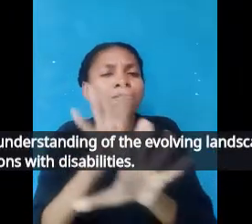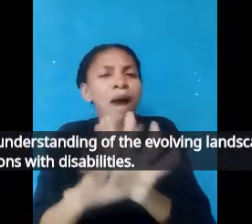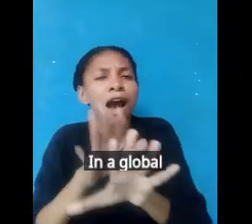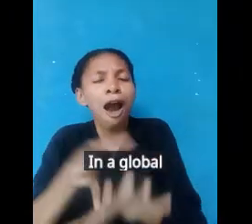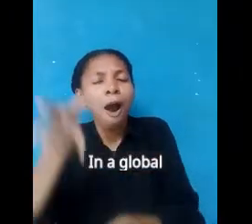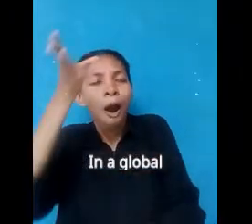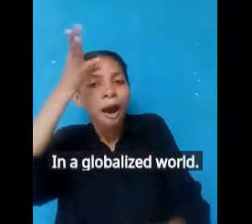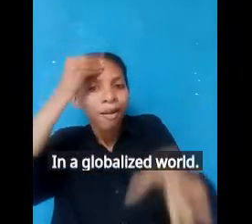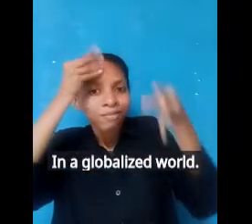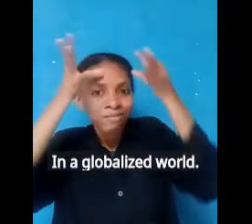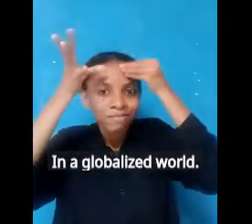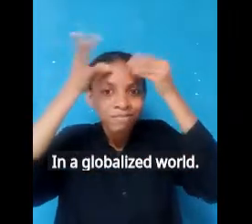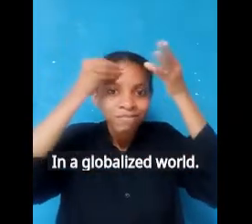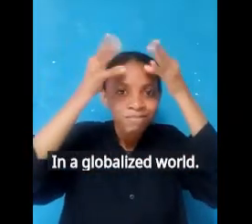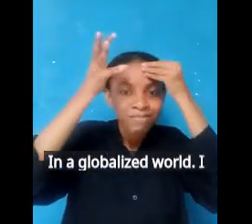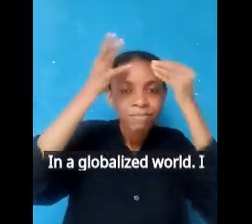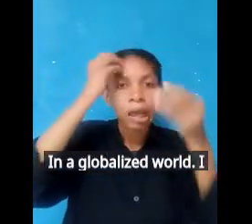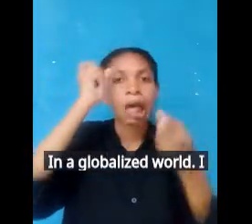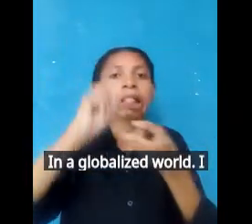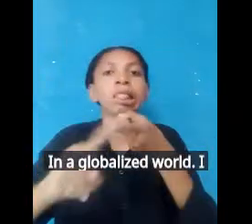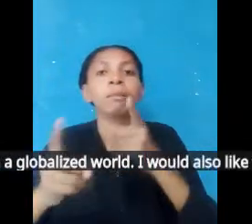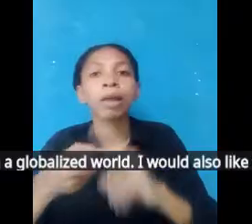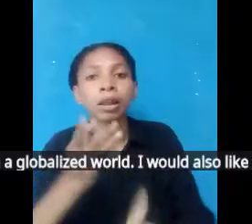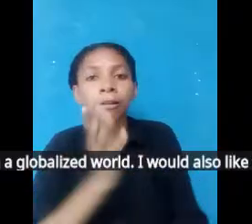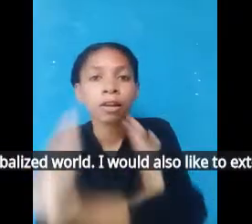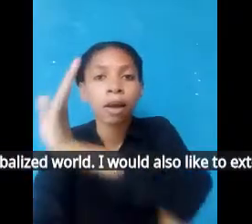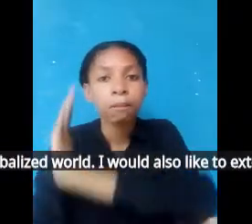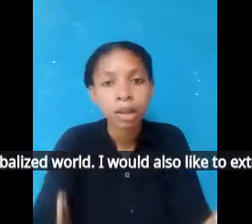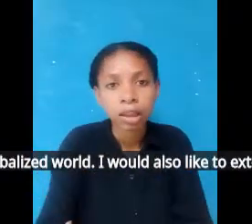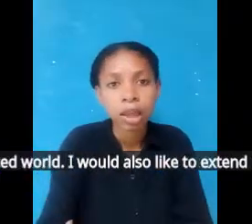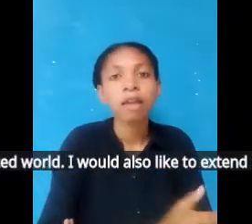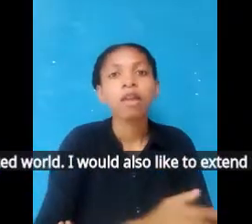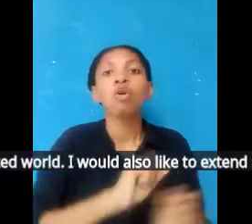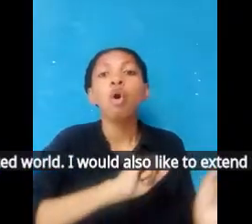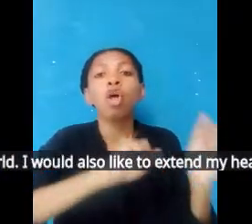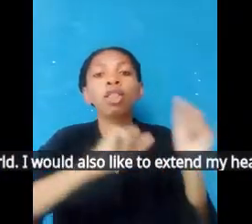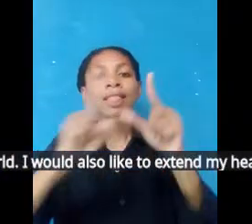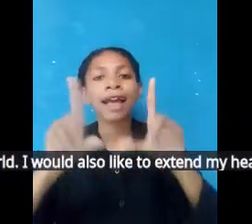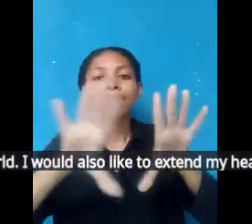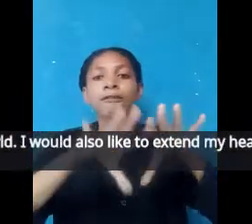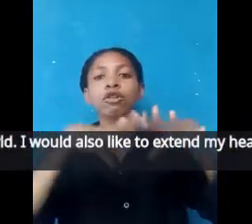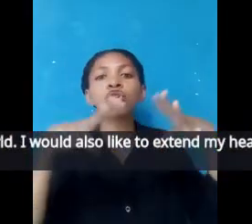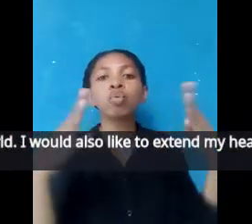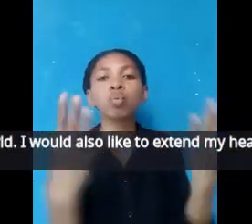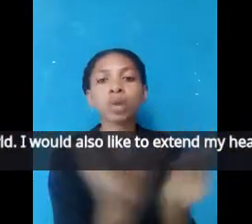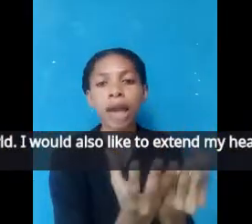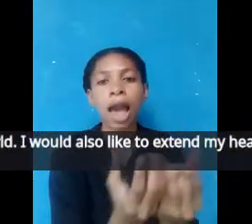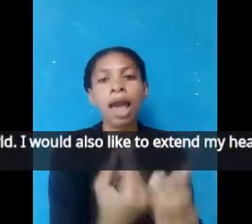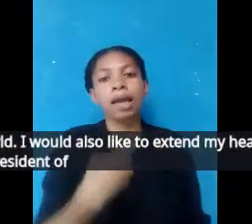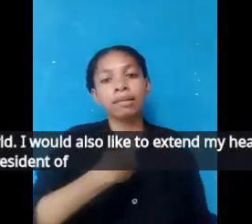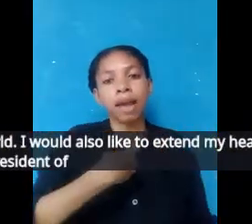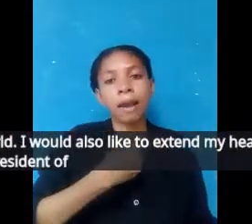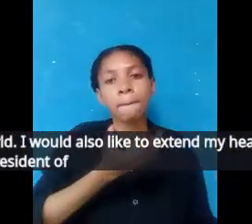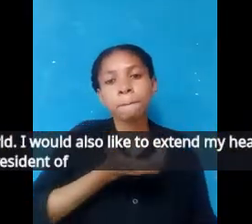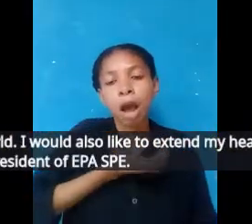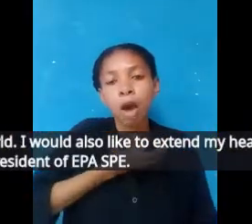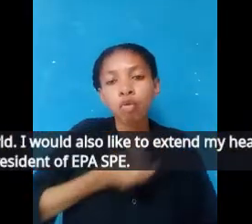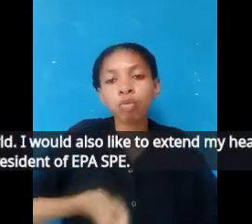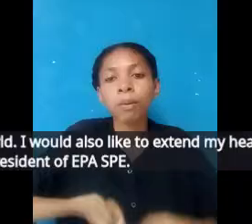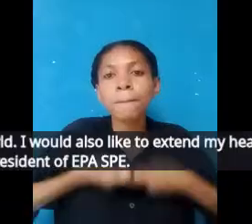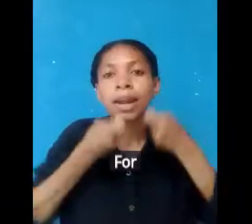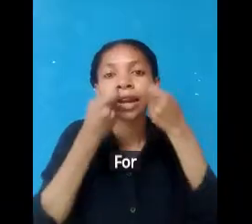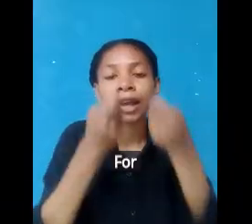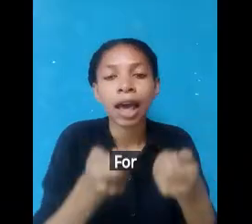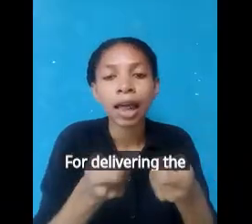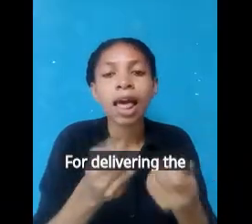world. I would also like to extend my heartfelt thanks to Dr. Puji Pujiono, the president of IPSPE, for delivering